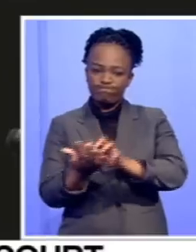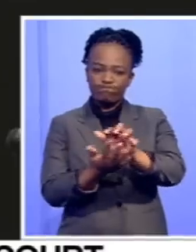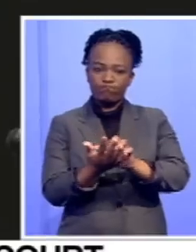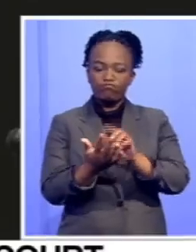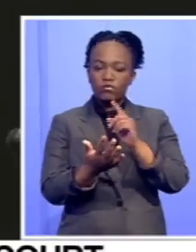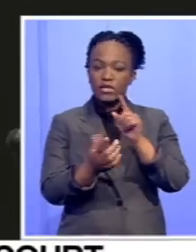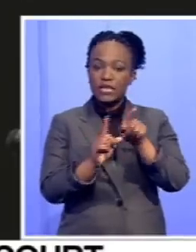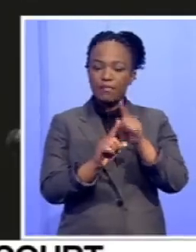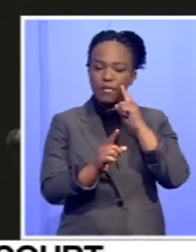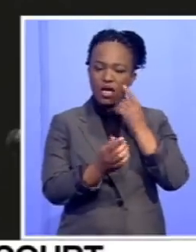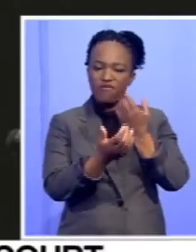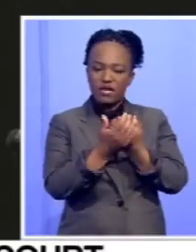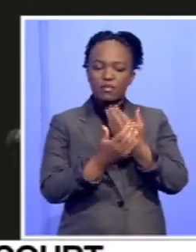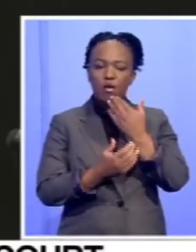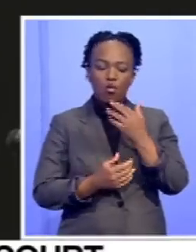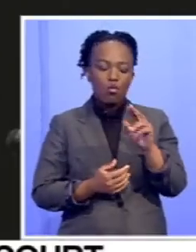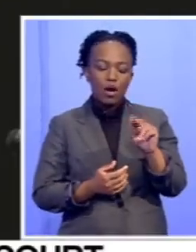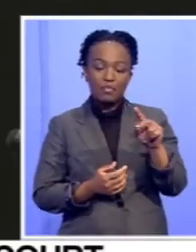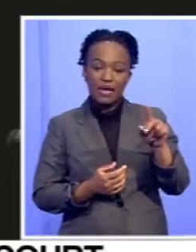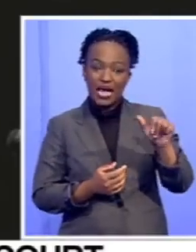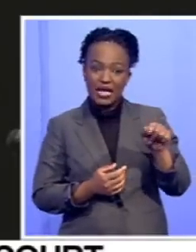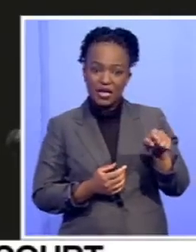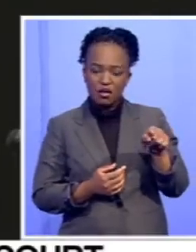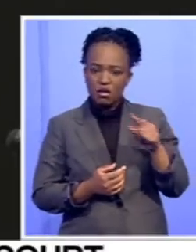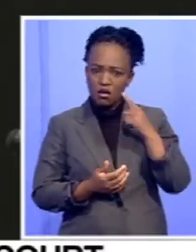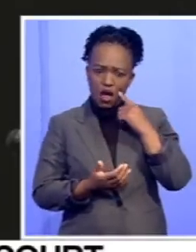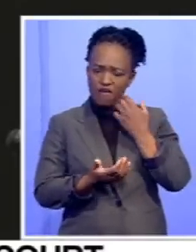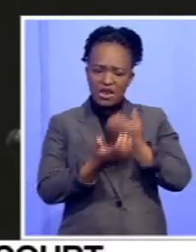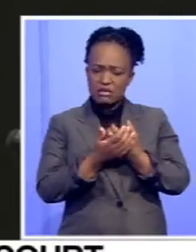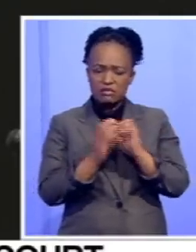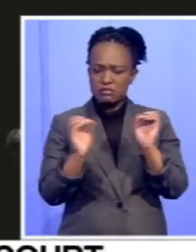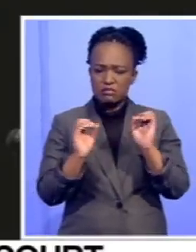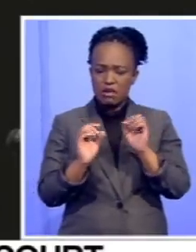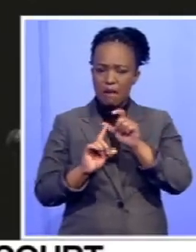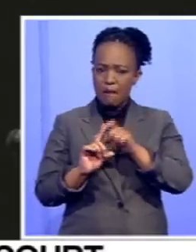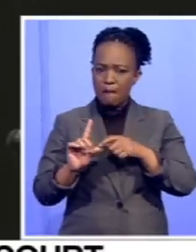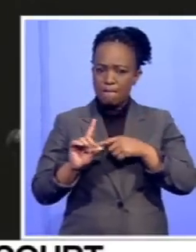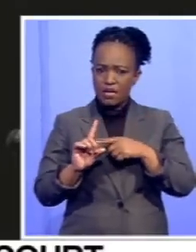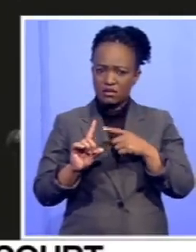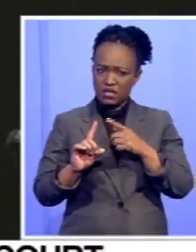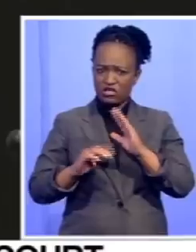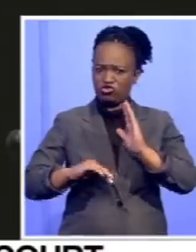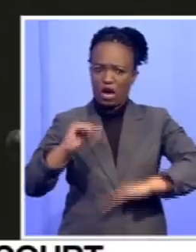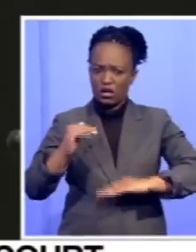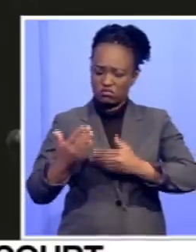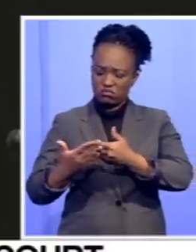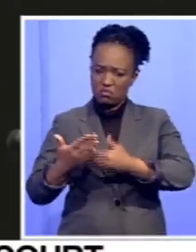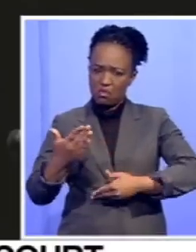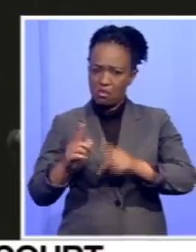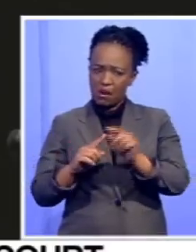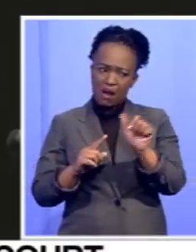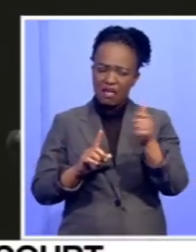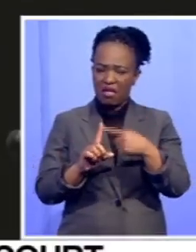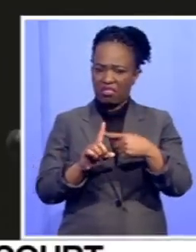in this matter, it is respectfully submitted that there is no evidence that the accused committed the offence referred to in the charge, or any offence of which they may